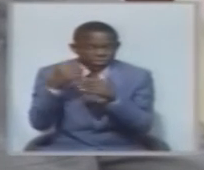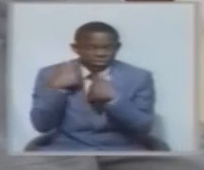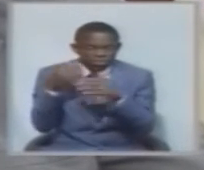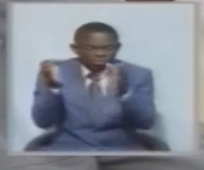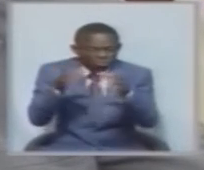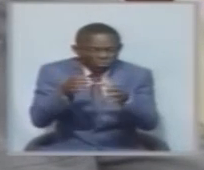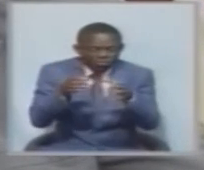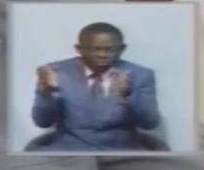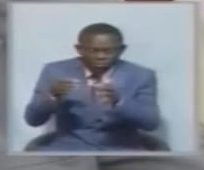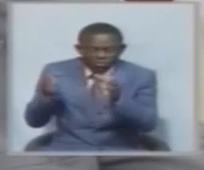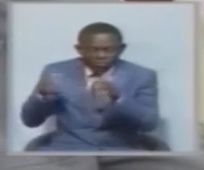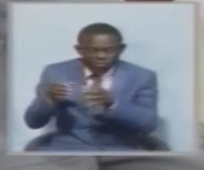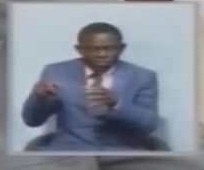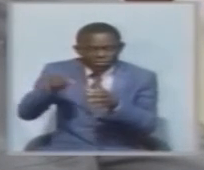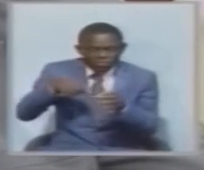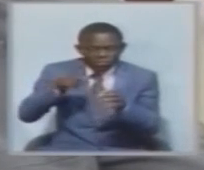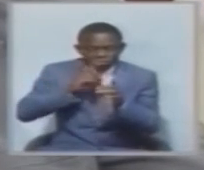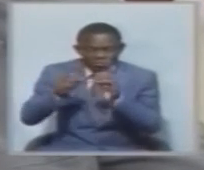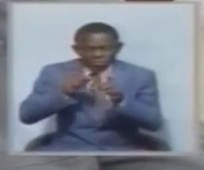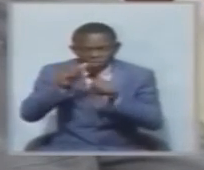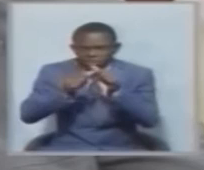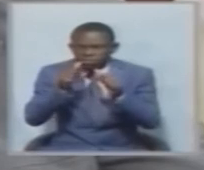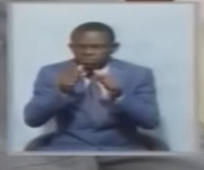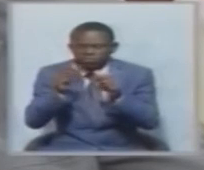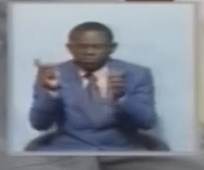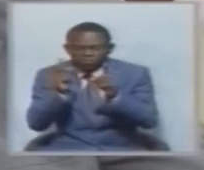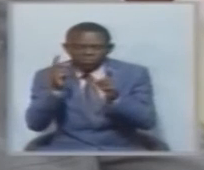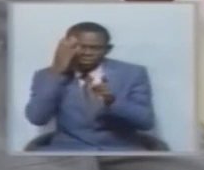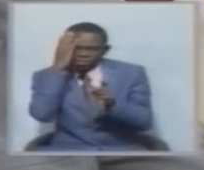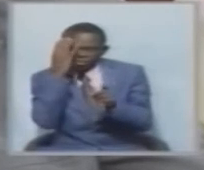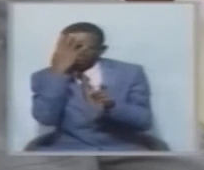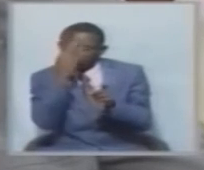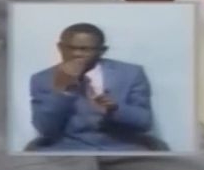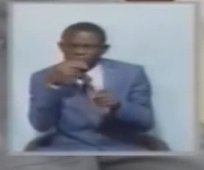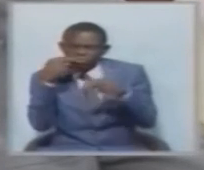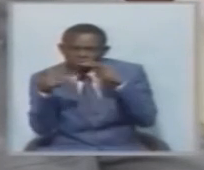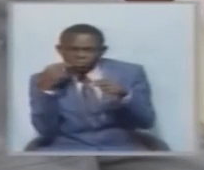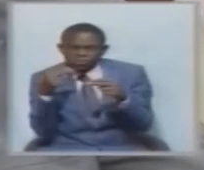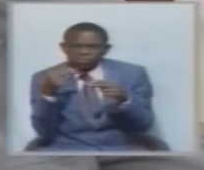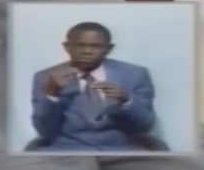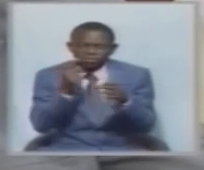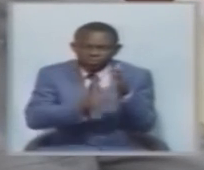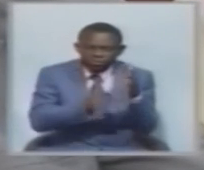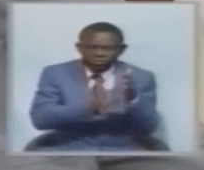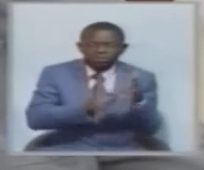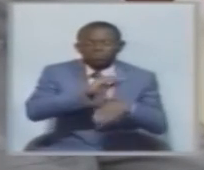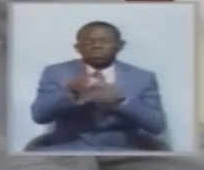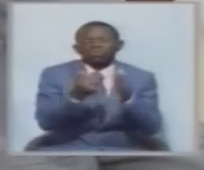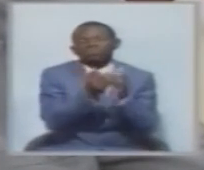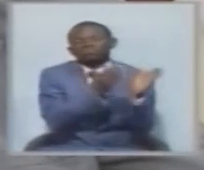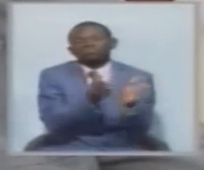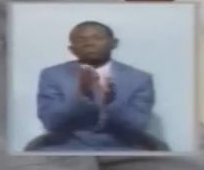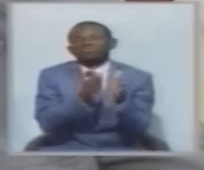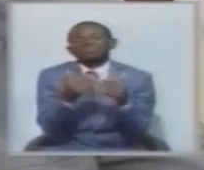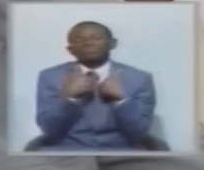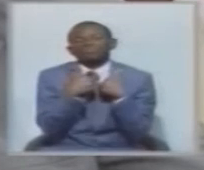a hotel accommodation and so forth, and these are in place. So I think as a